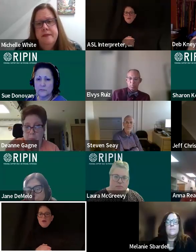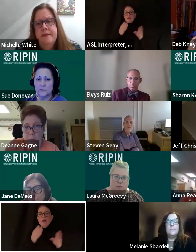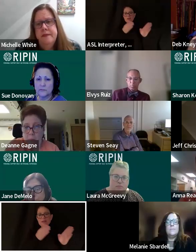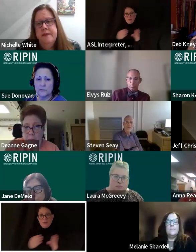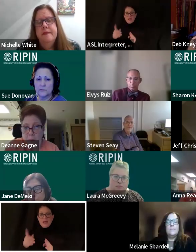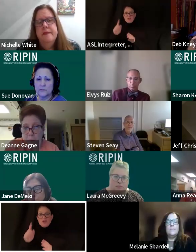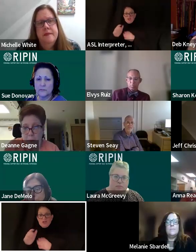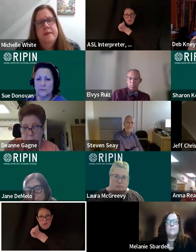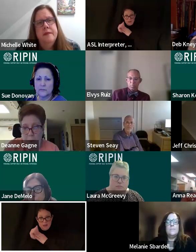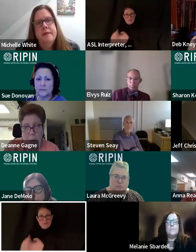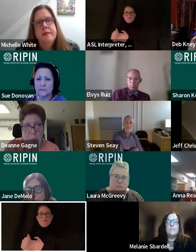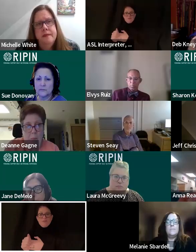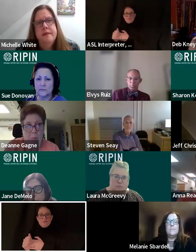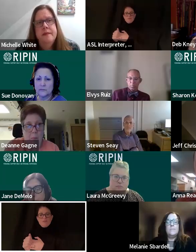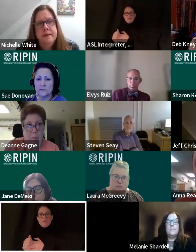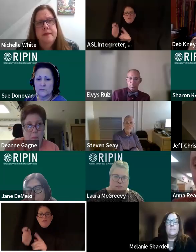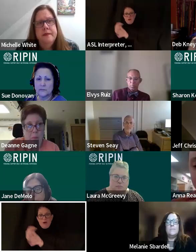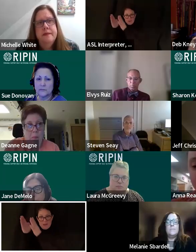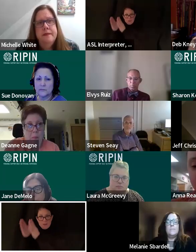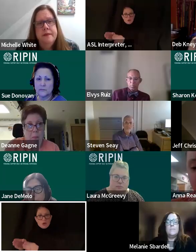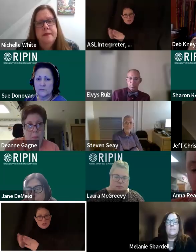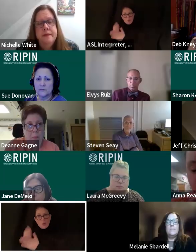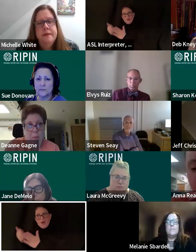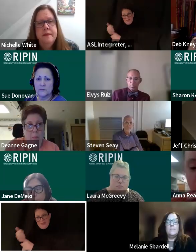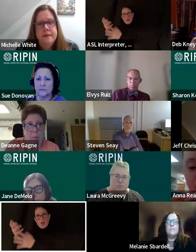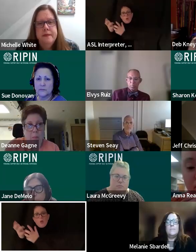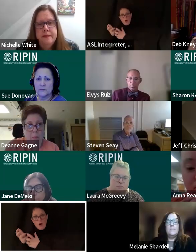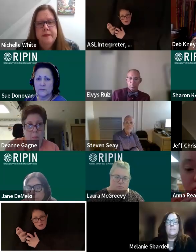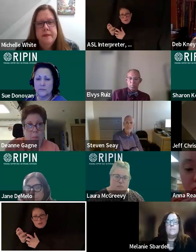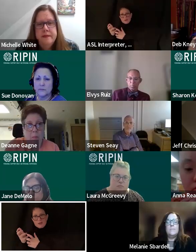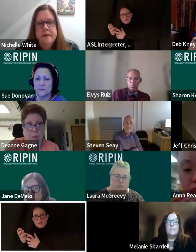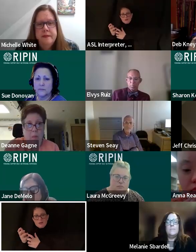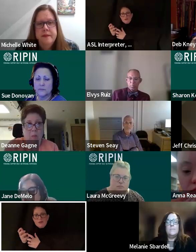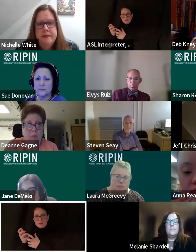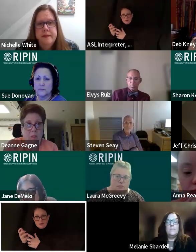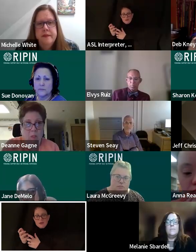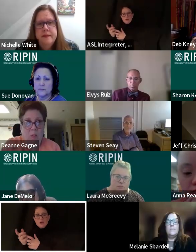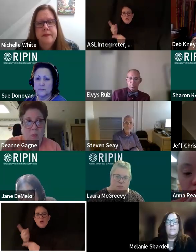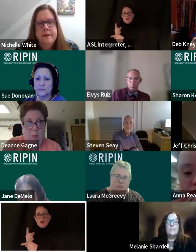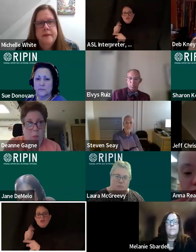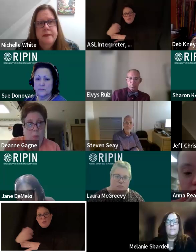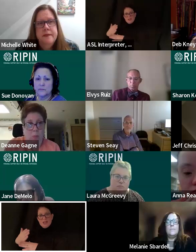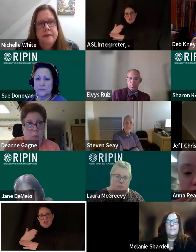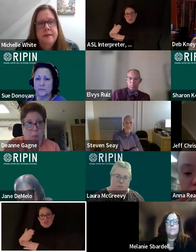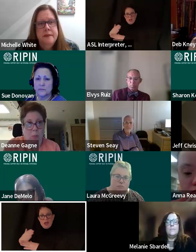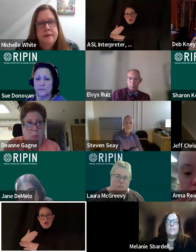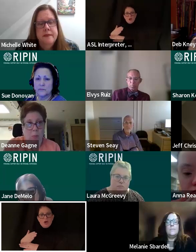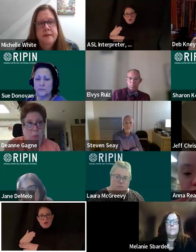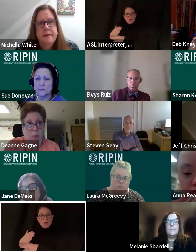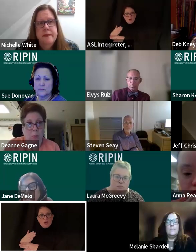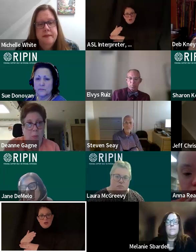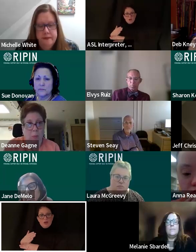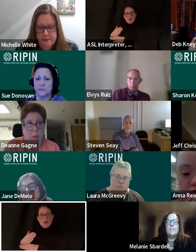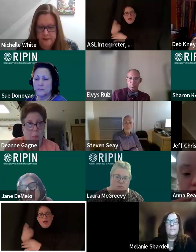plans should be driven by the individual and what they want. And so it should be, a shared, when